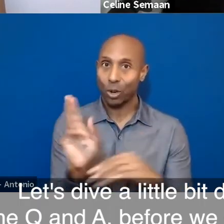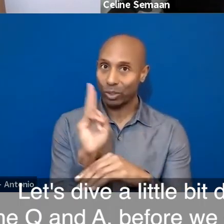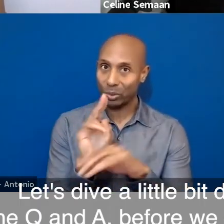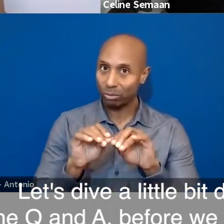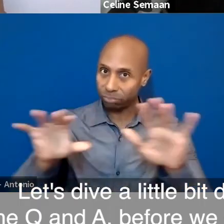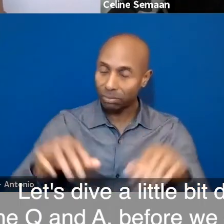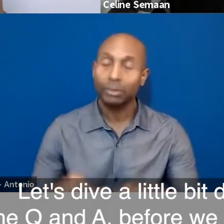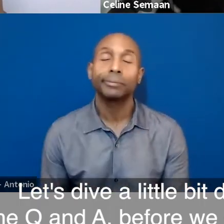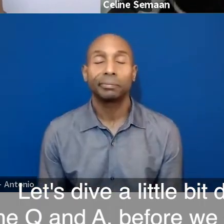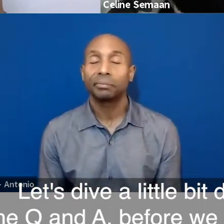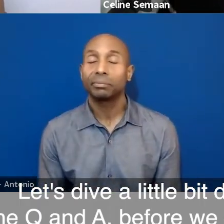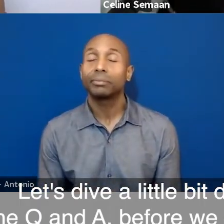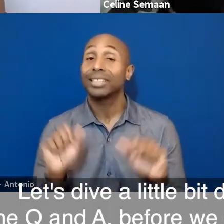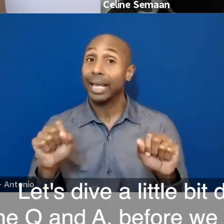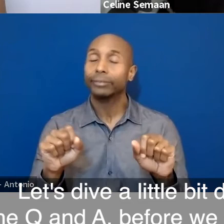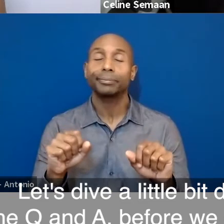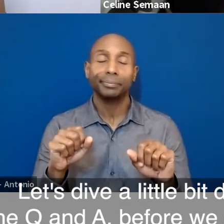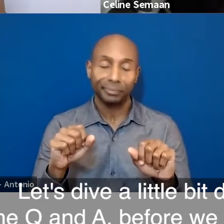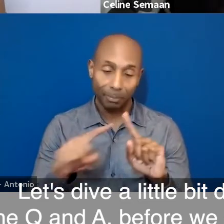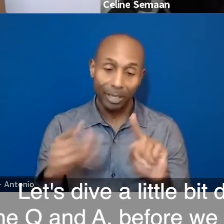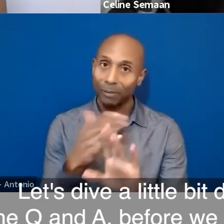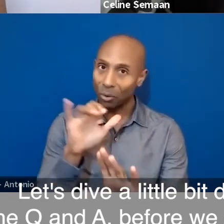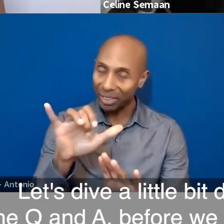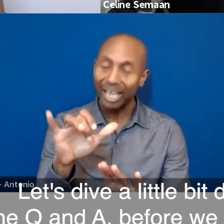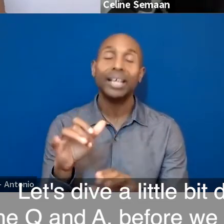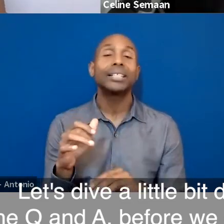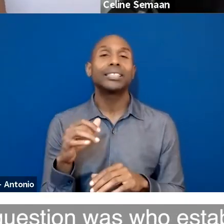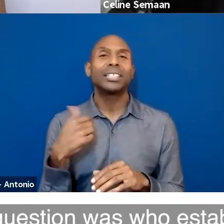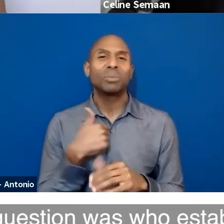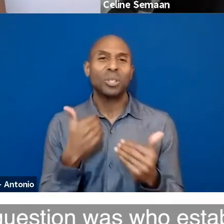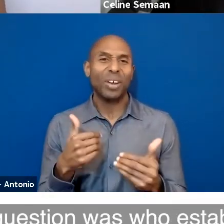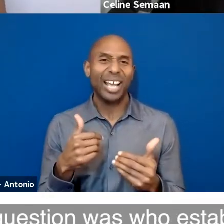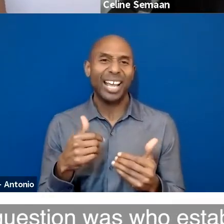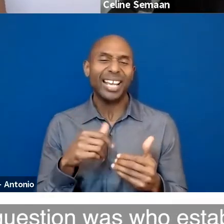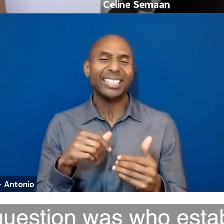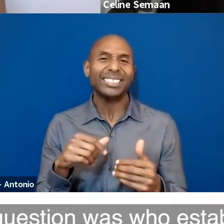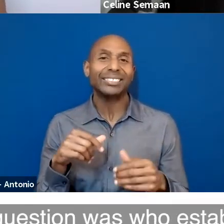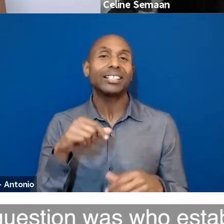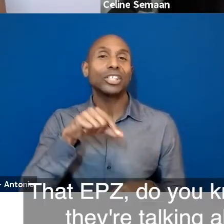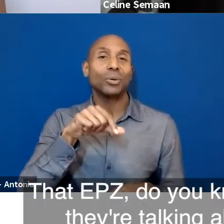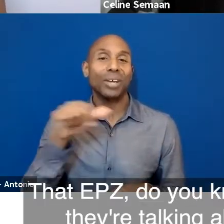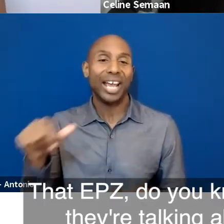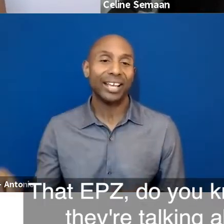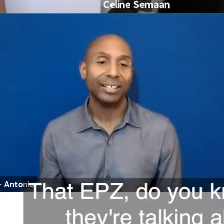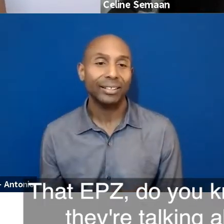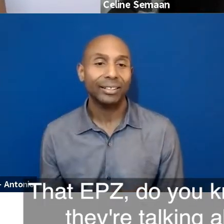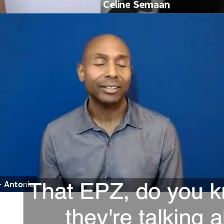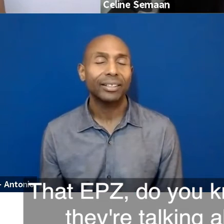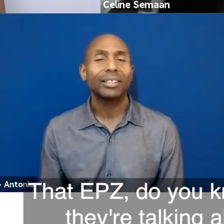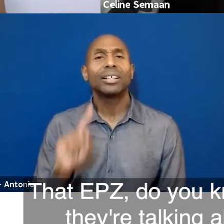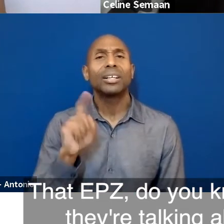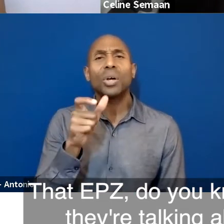Q&A before we go there. One question was, who established